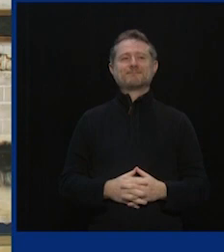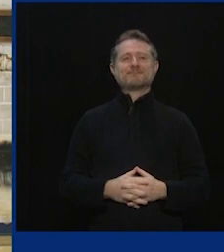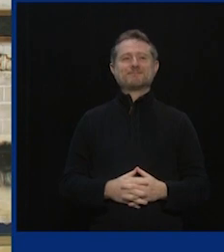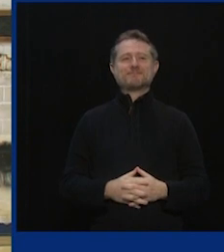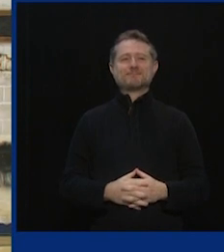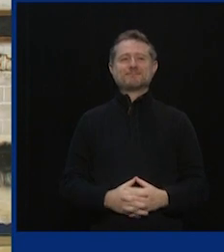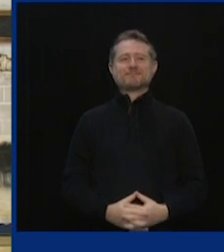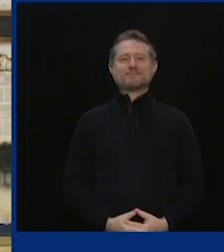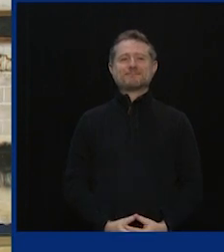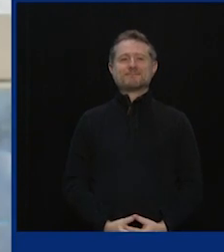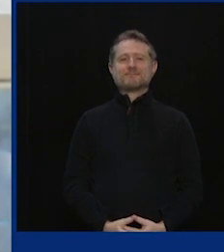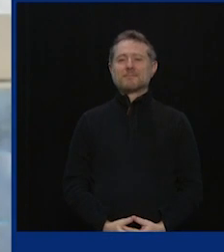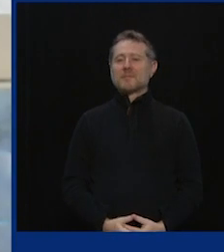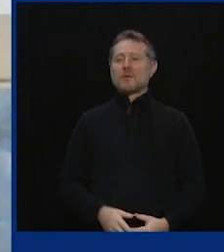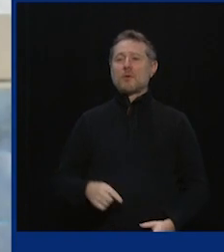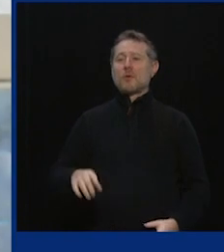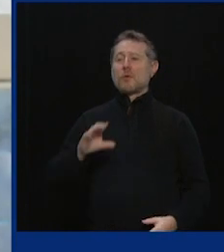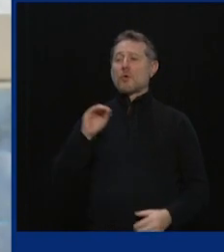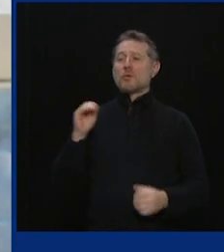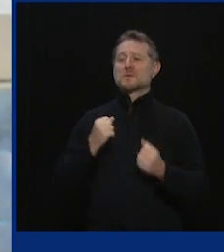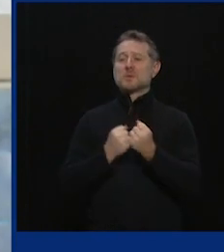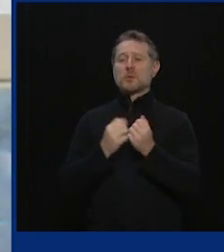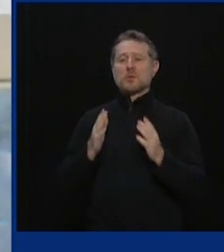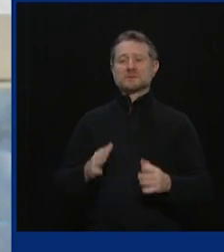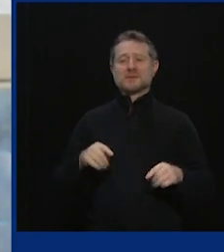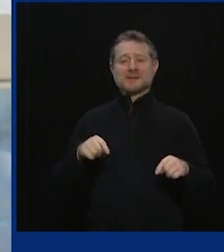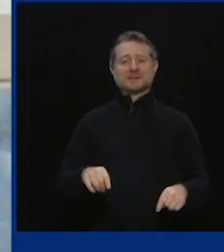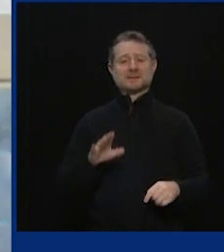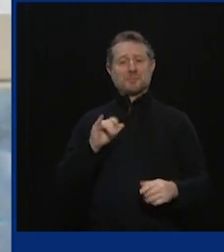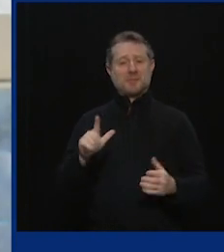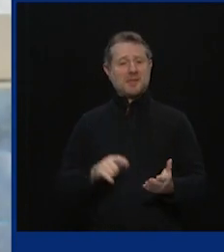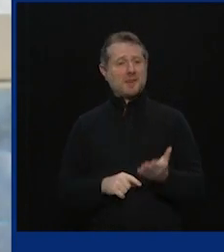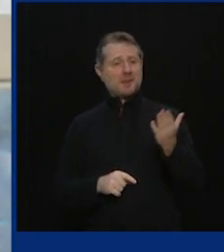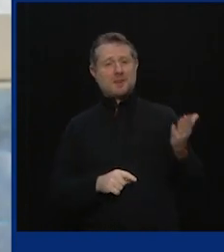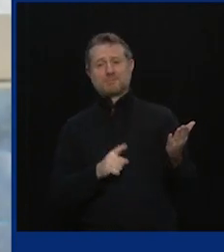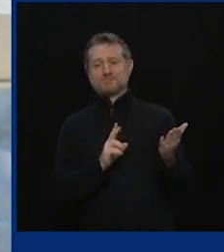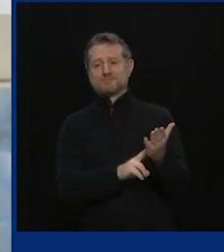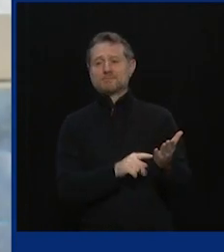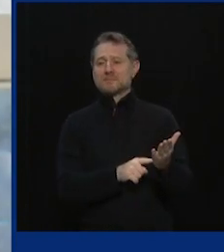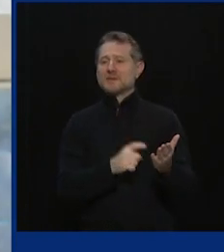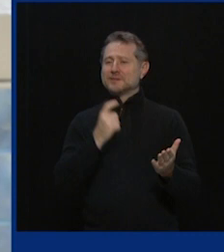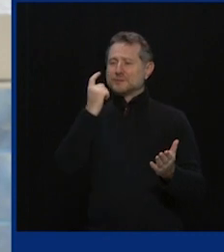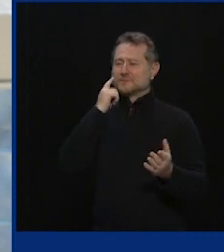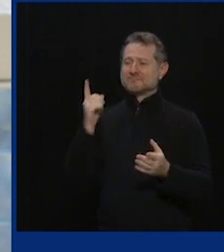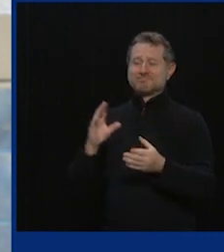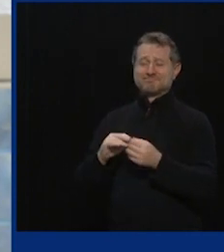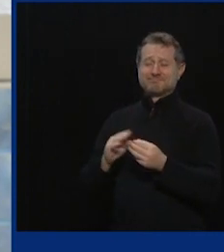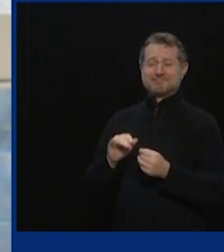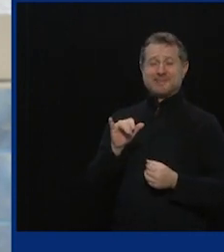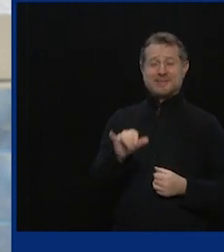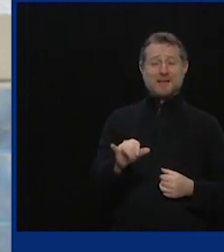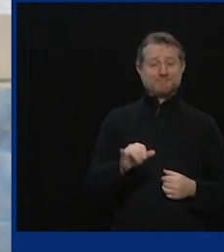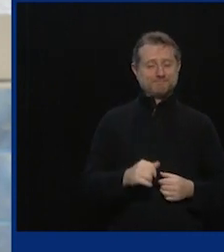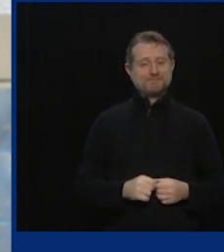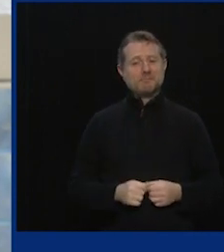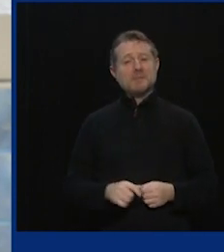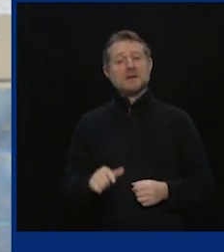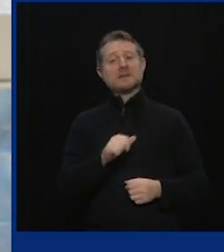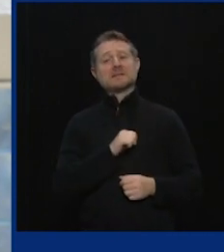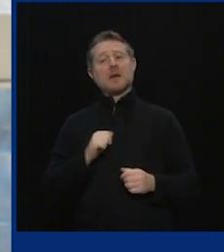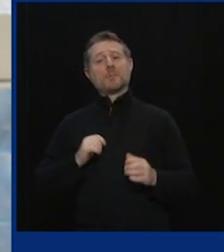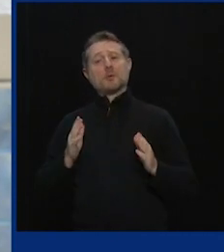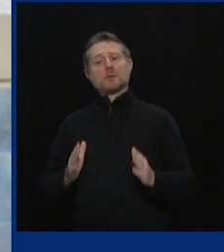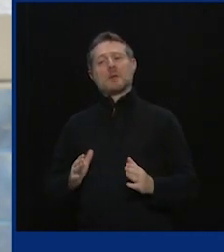Also, the co-sponsor of a bill that's so important that we're going to be talking about in a couple minutes that you heard about, Assemblymember Carinas Reyes. I want to thank